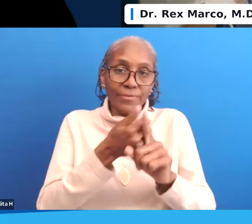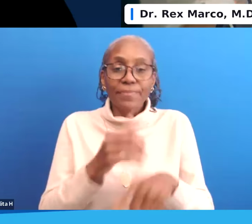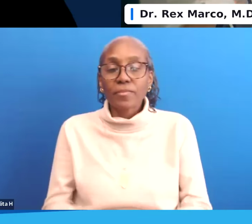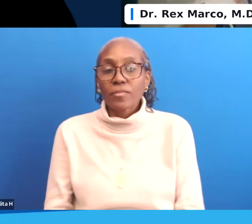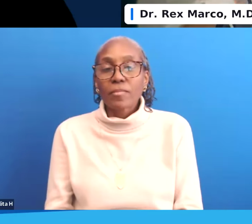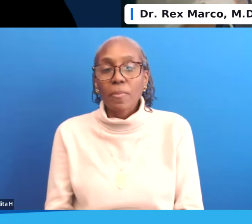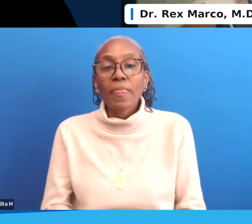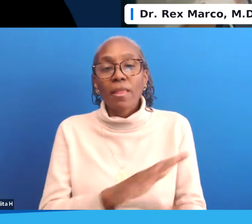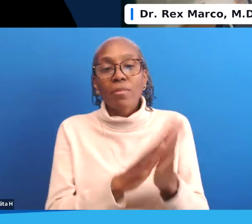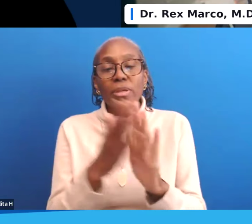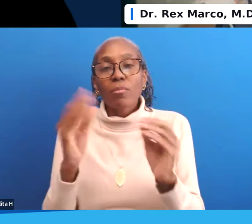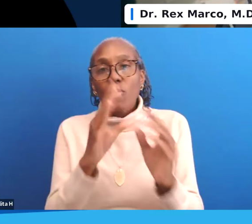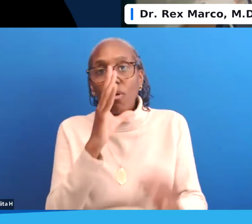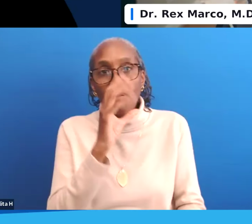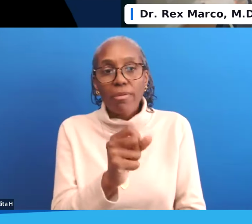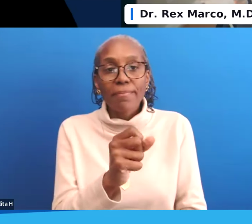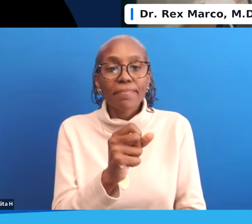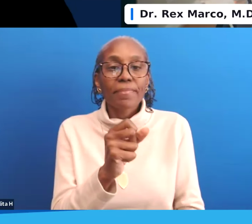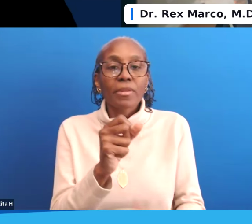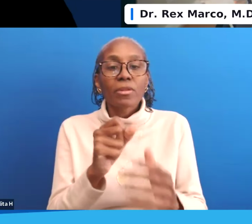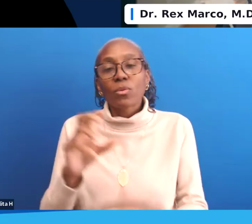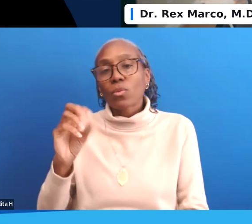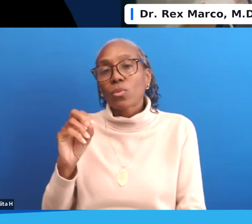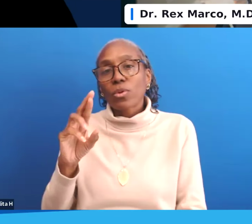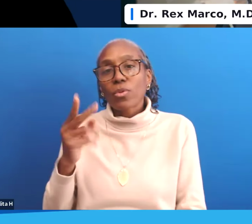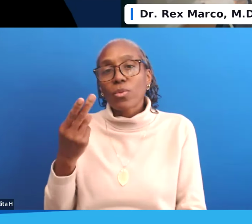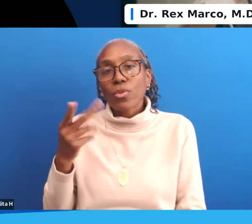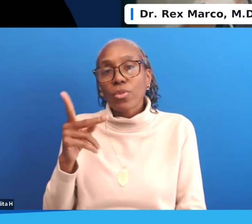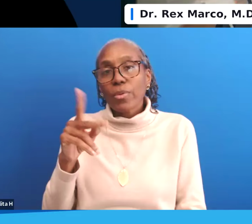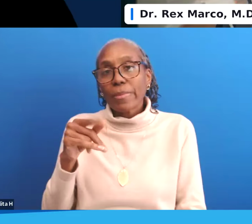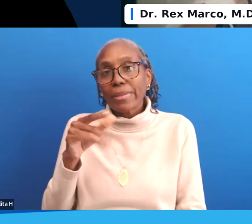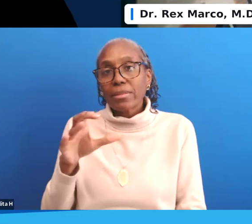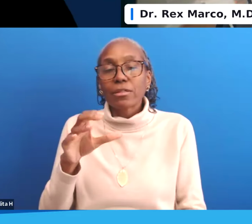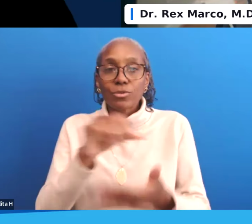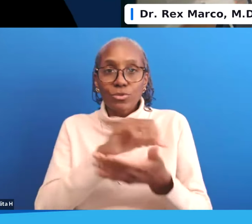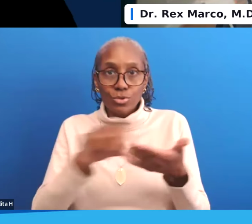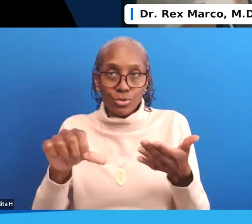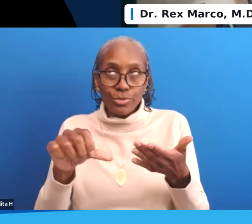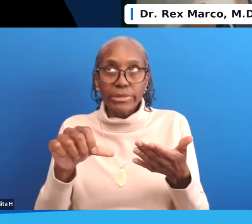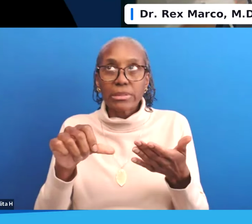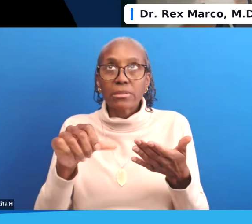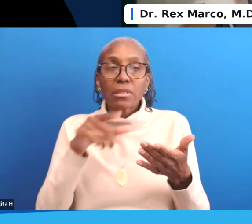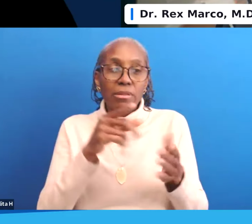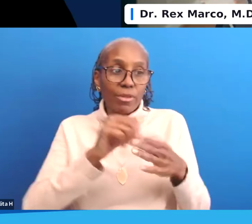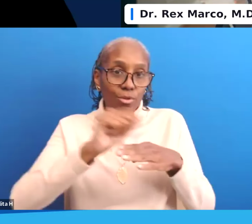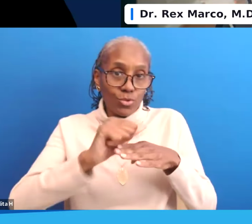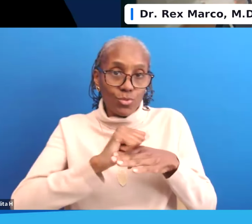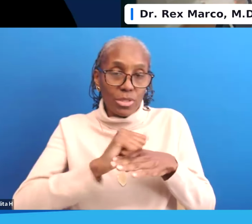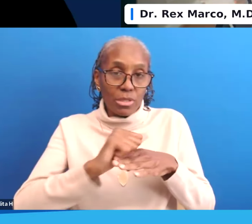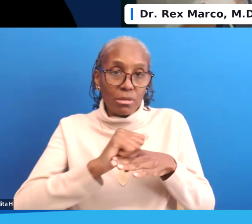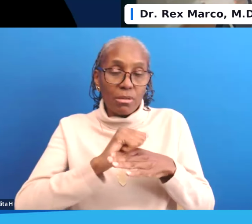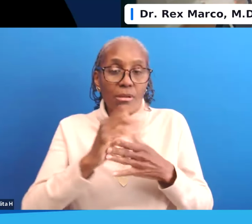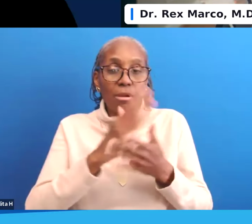I became more fascinated with orthopedic surgery in that training part of